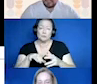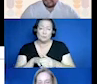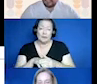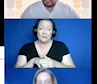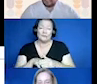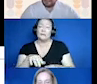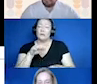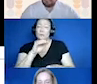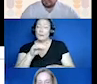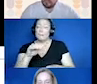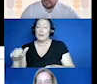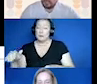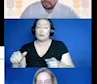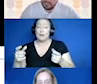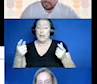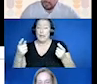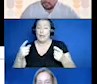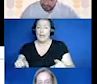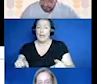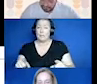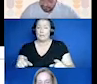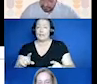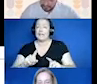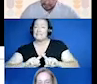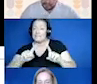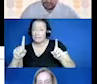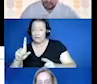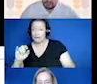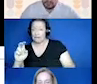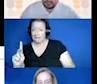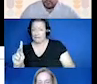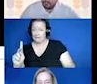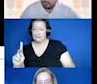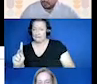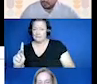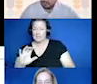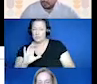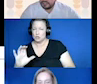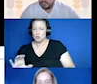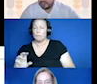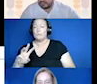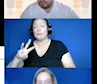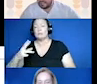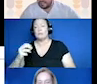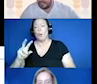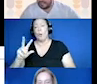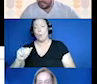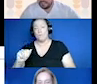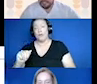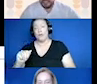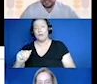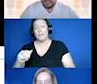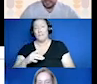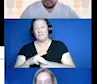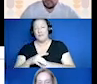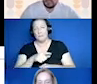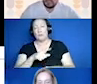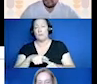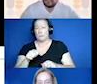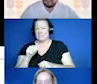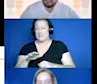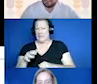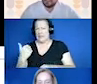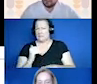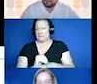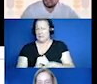as a reminder, this is happening through a different Zoom link that is available in the HOBA platform. But this was sent to you last night, and we will send it